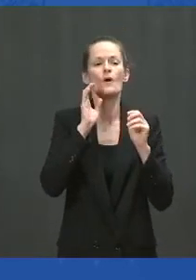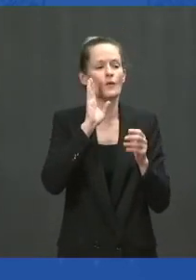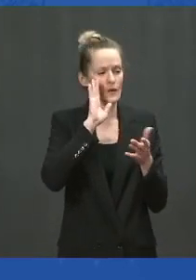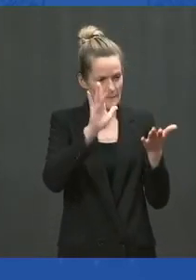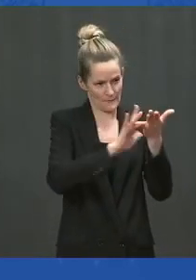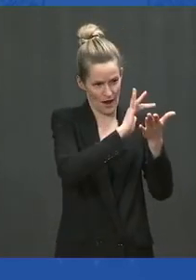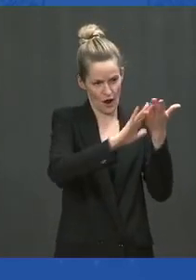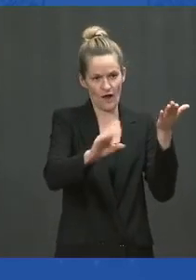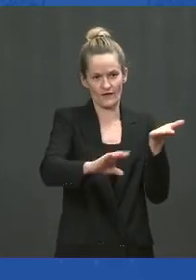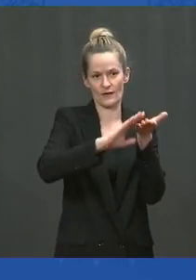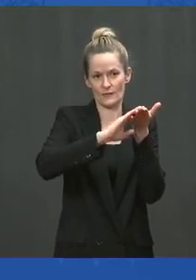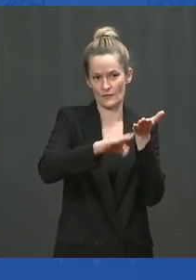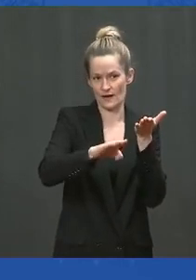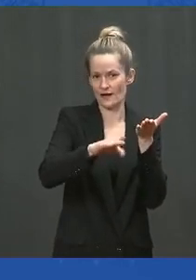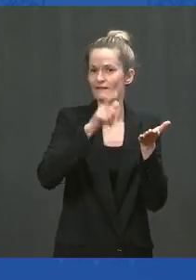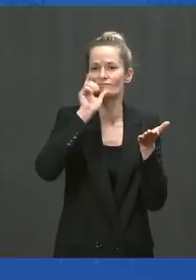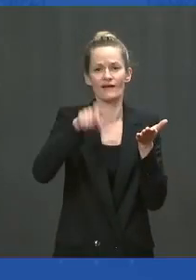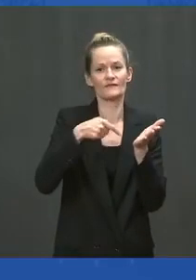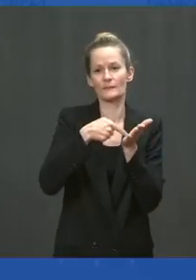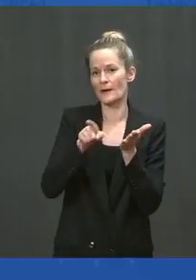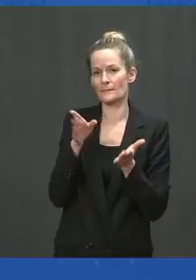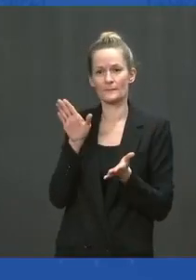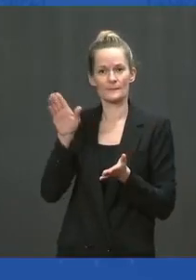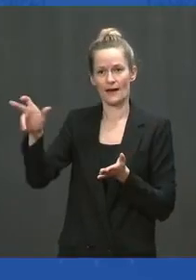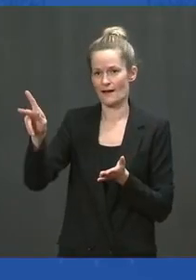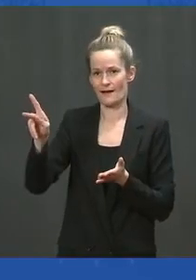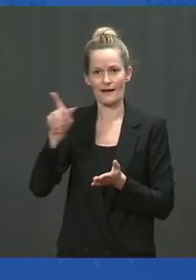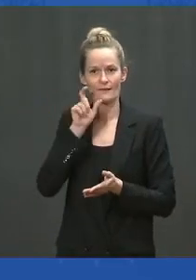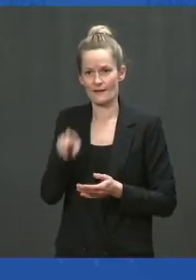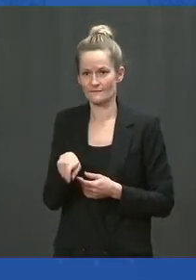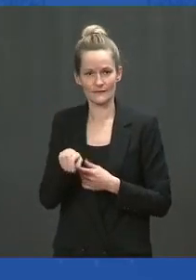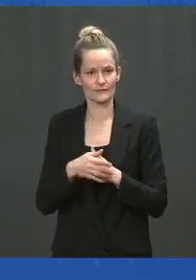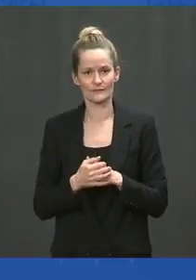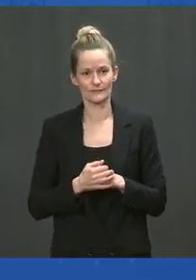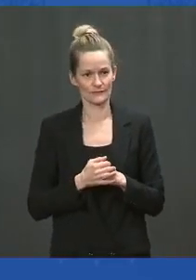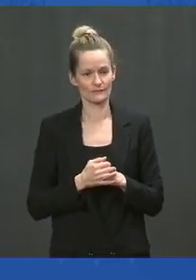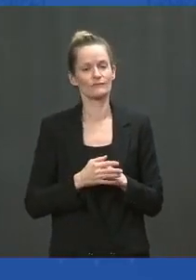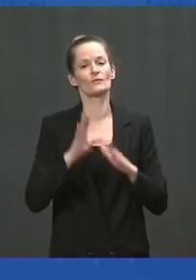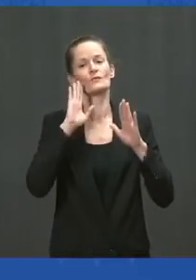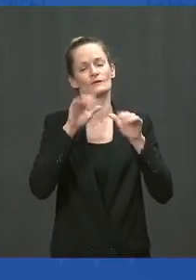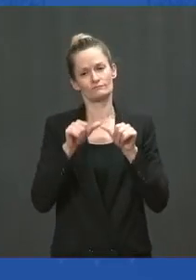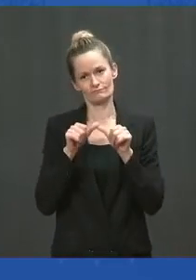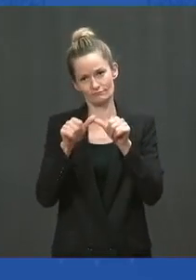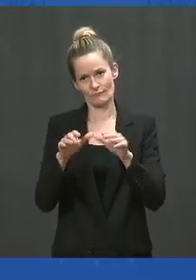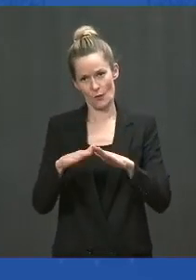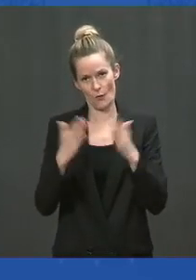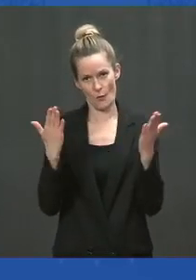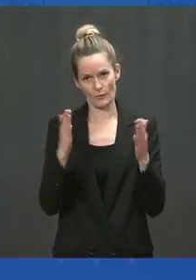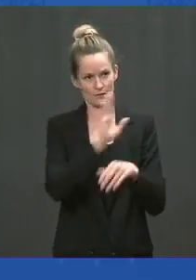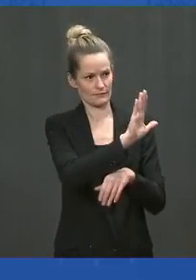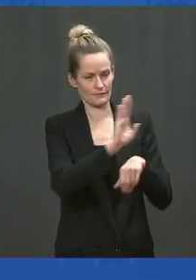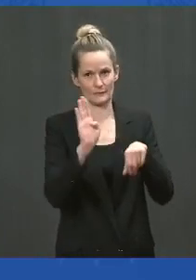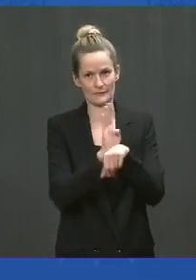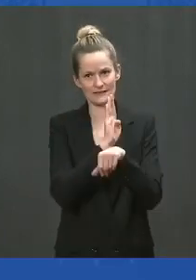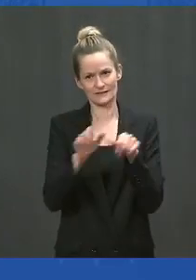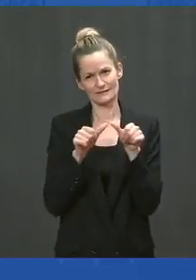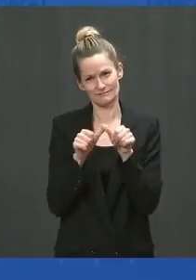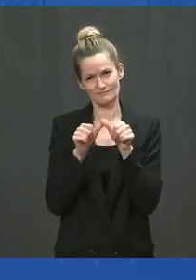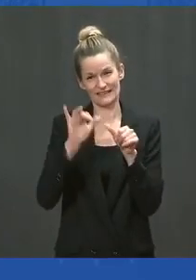going. Fifth, if anyone is worried about getting health insurance during the pandemic, there's help